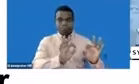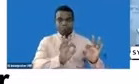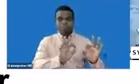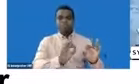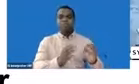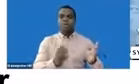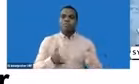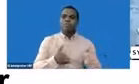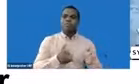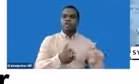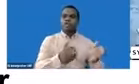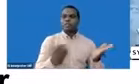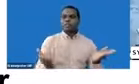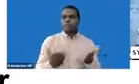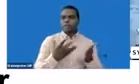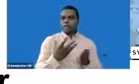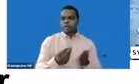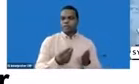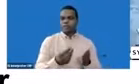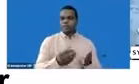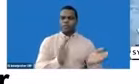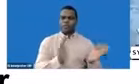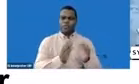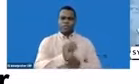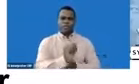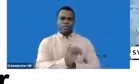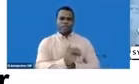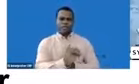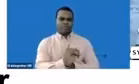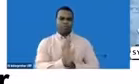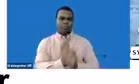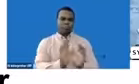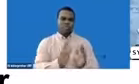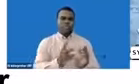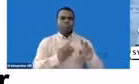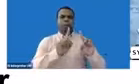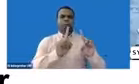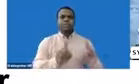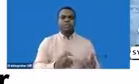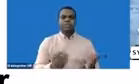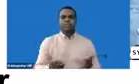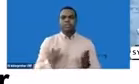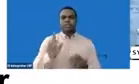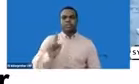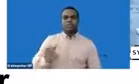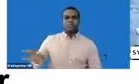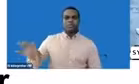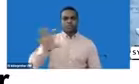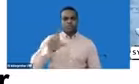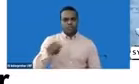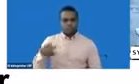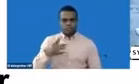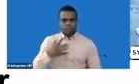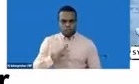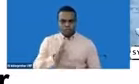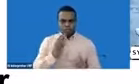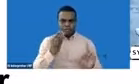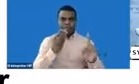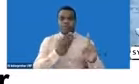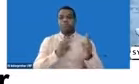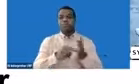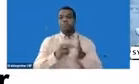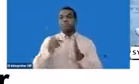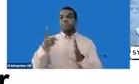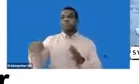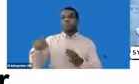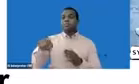of these monitoring exercises manually with experts, and we also have at least one example of